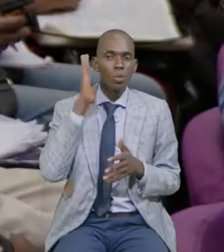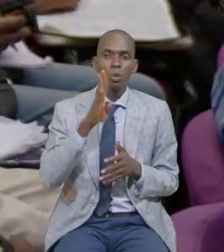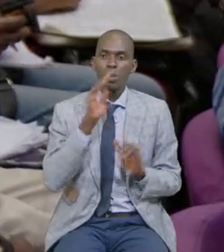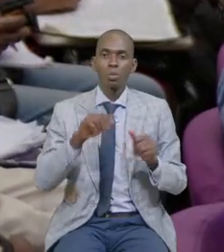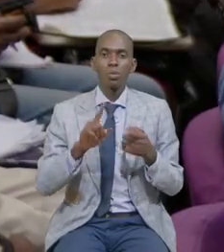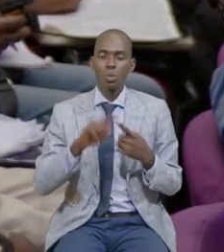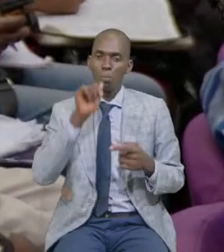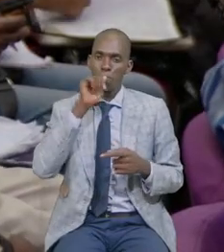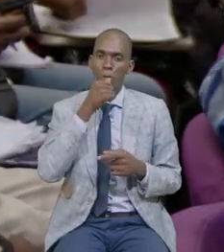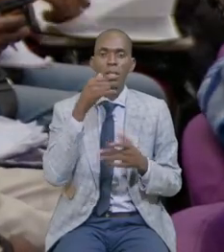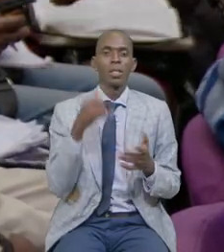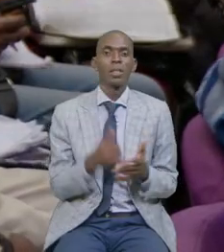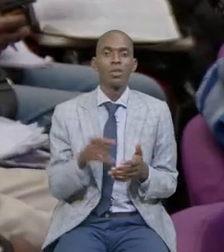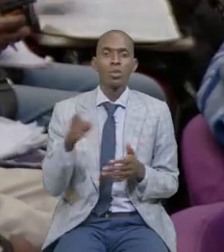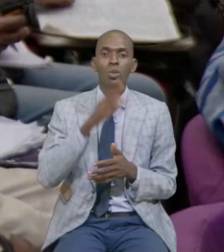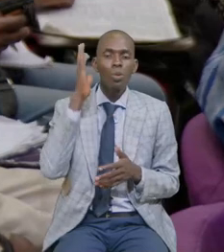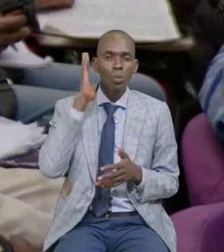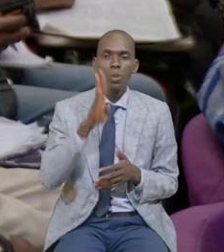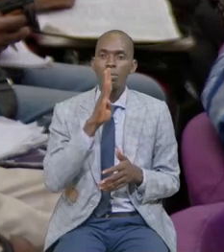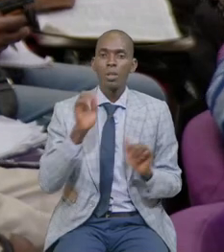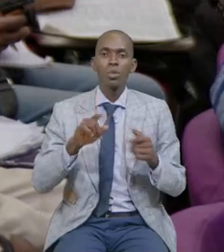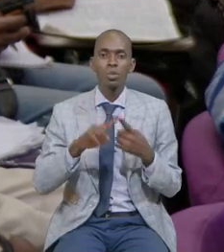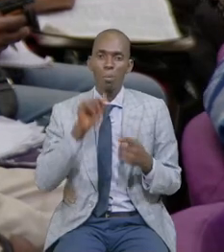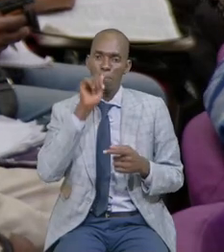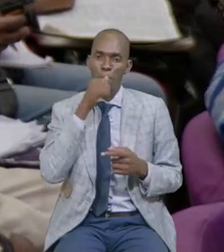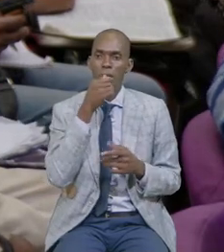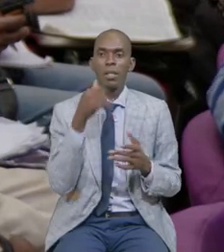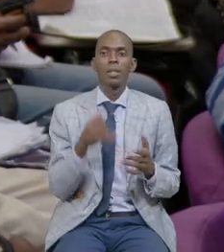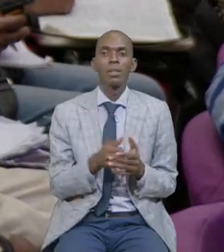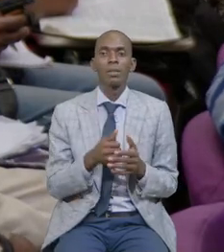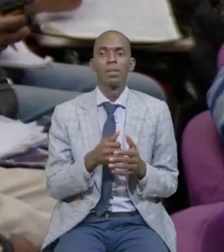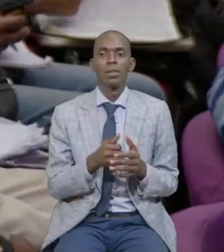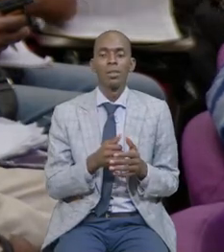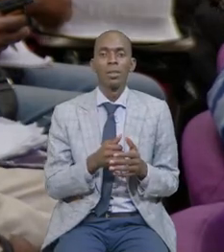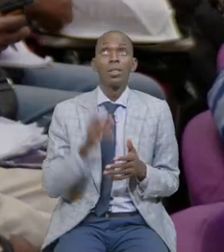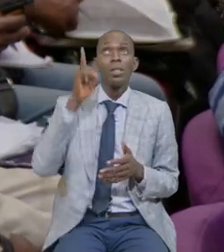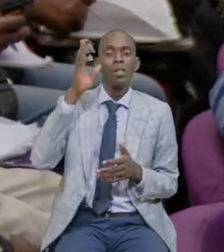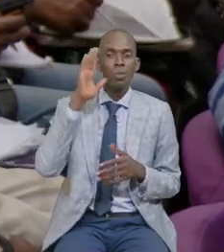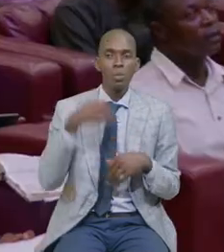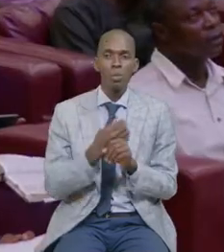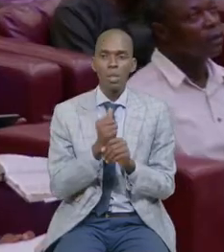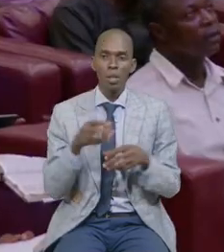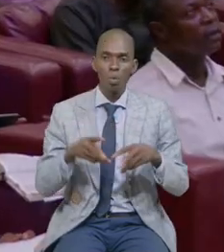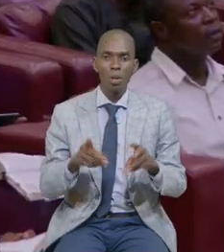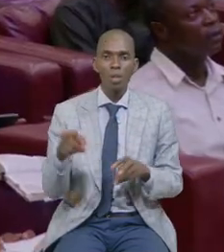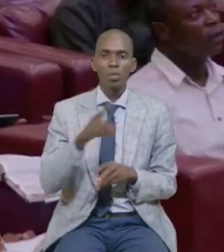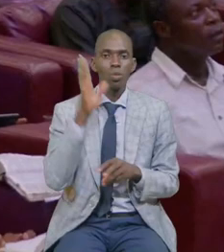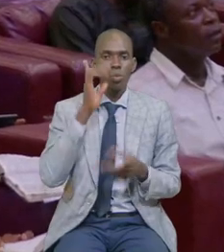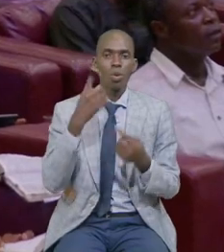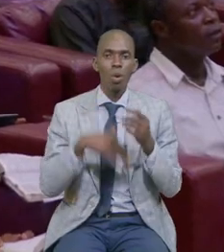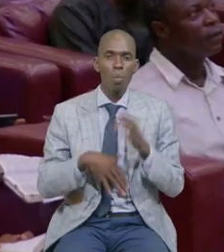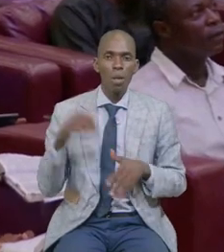bear it able to bear it will make a way and you'll come out without